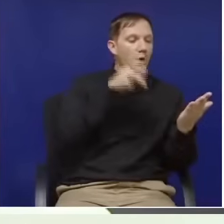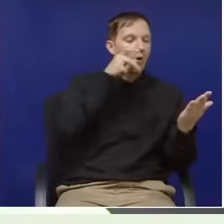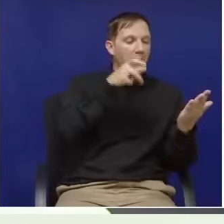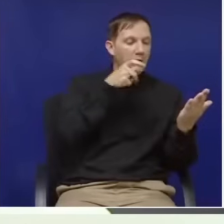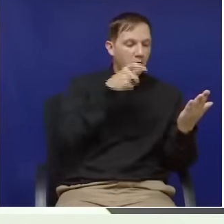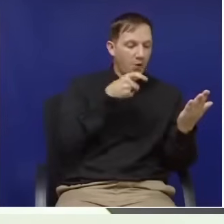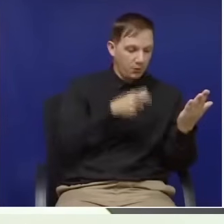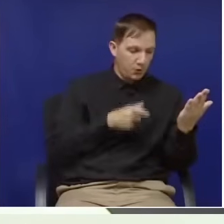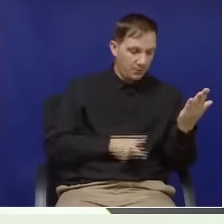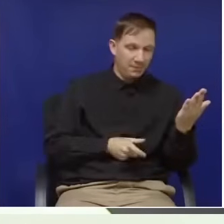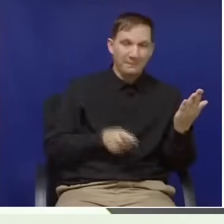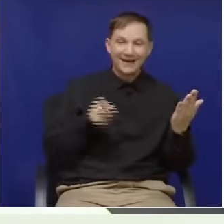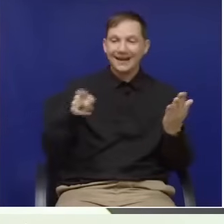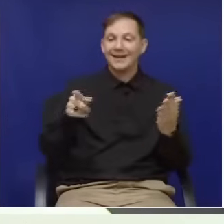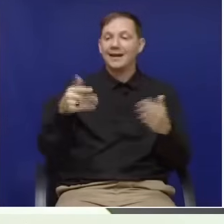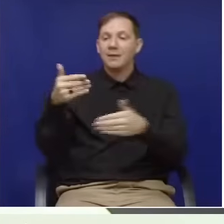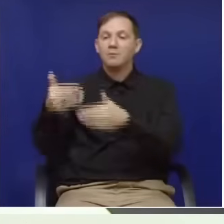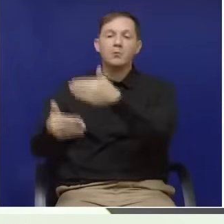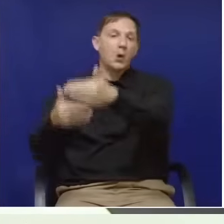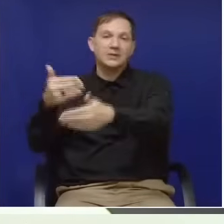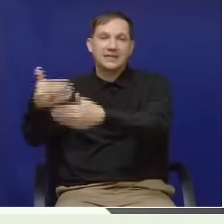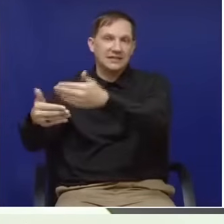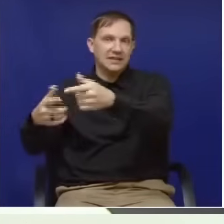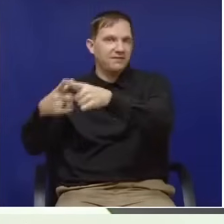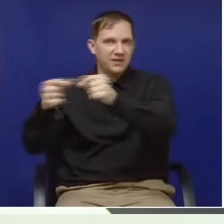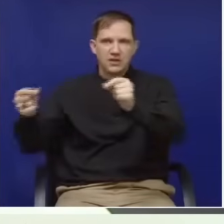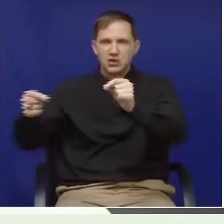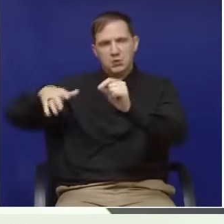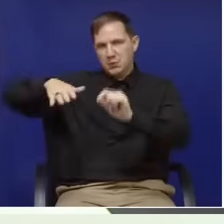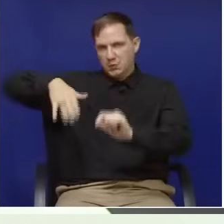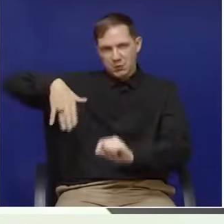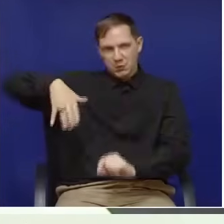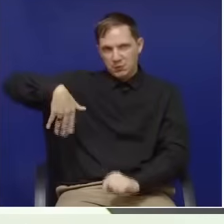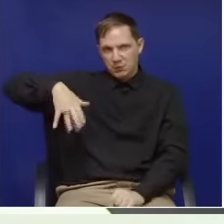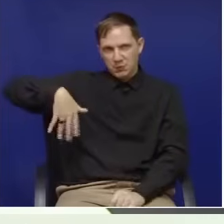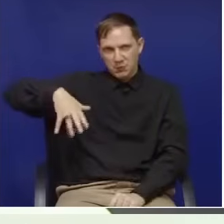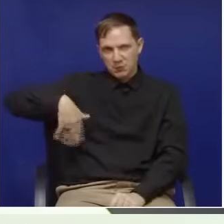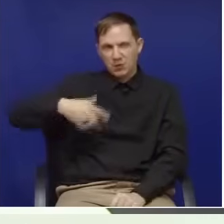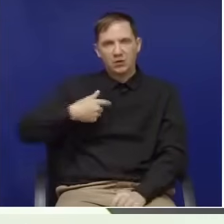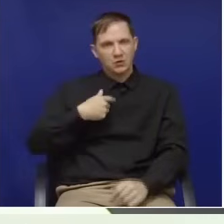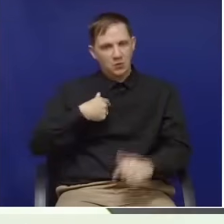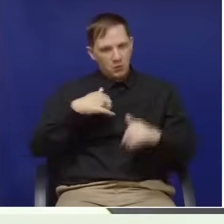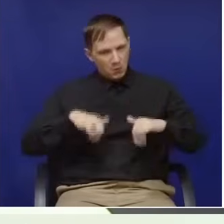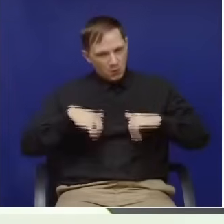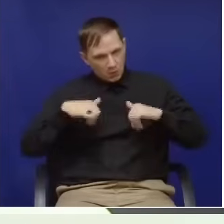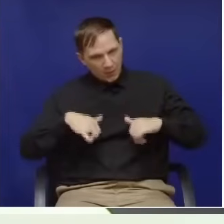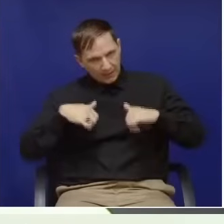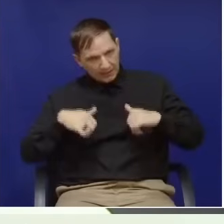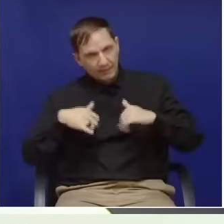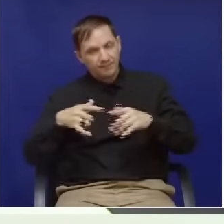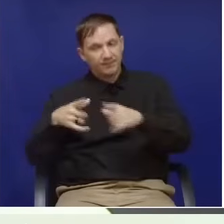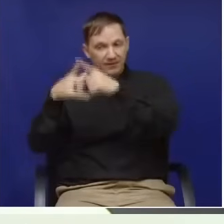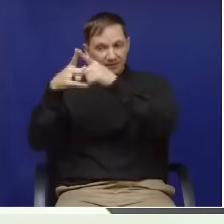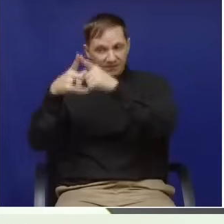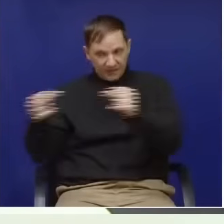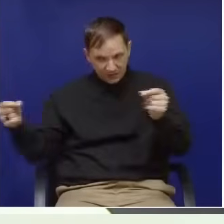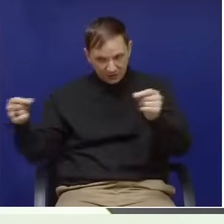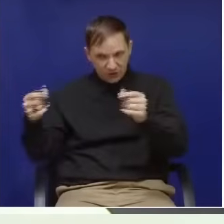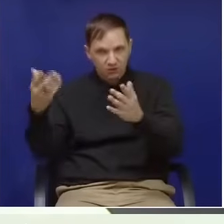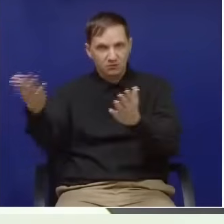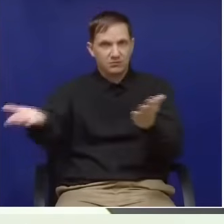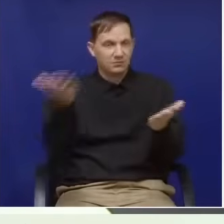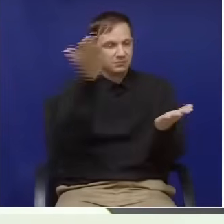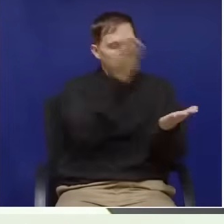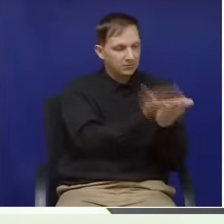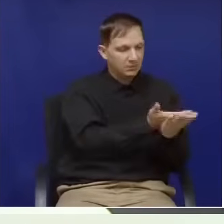the process has not been completed, we are waiting for them to make those recommendations. And then once they do, and ask formally for our